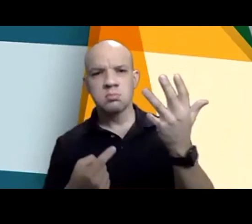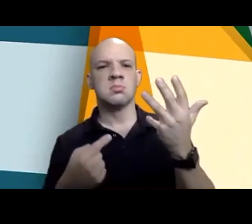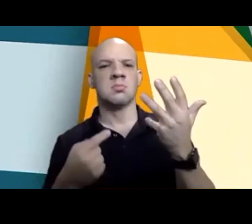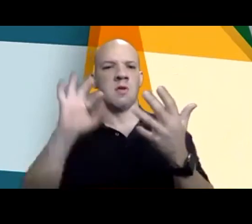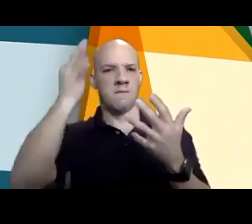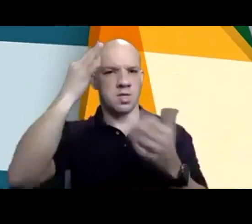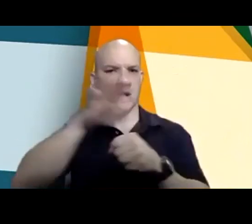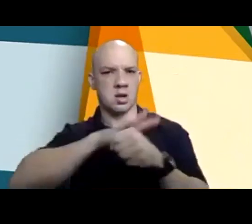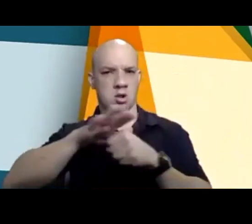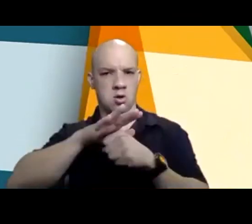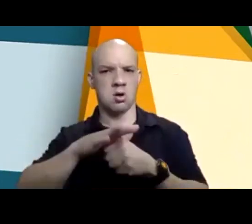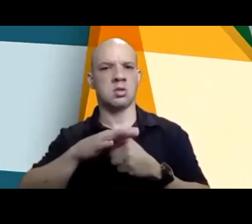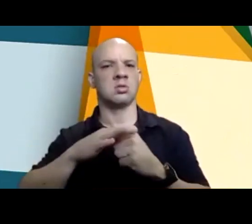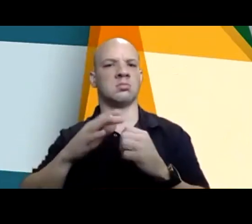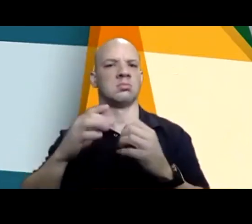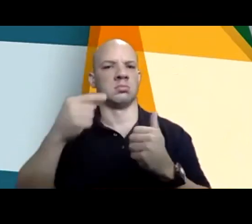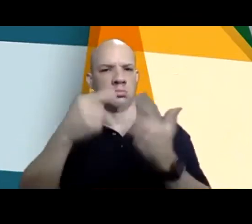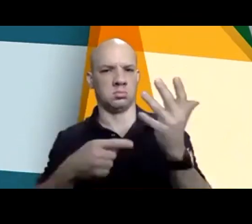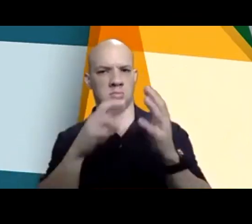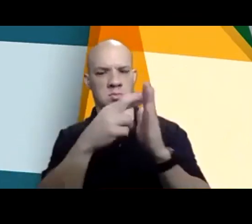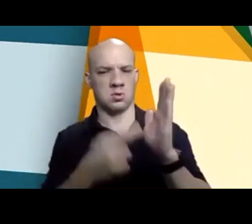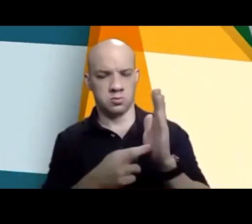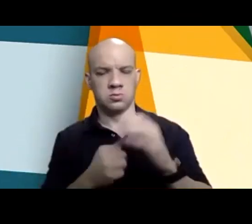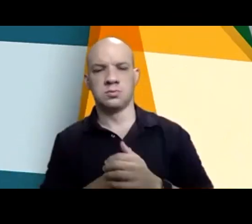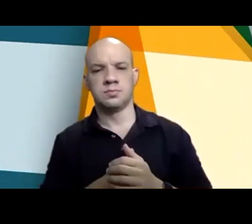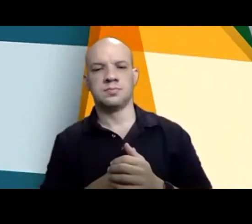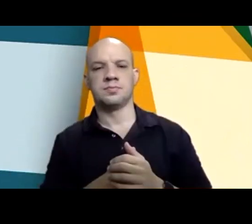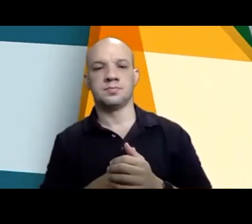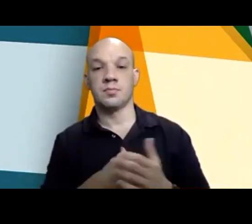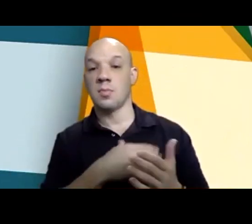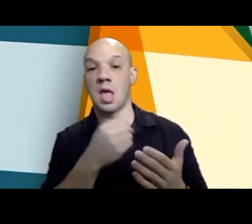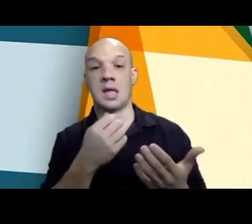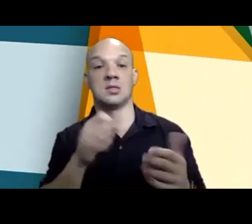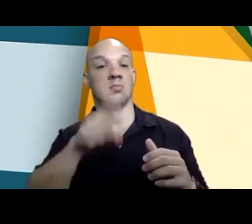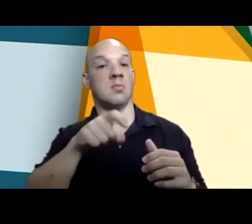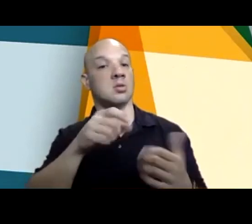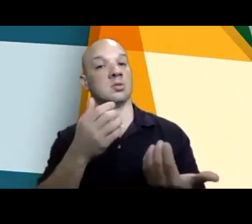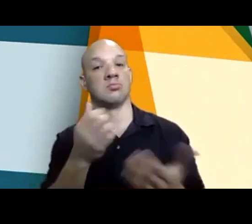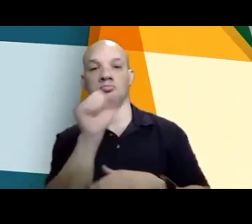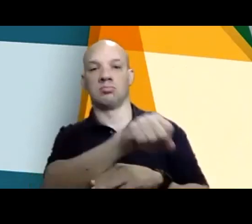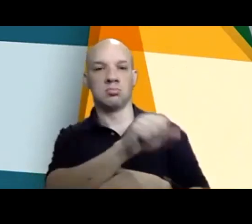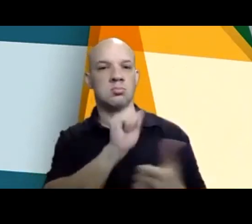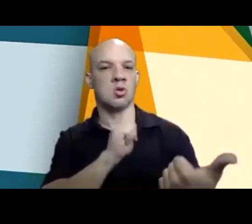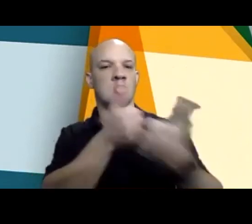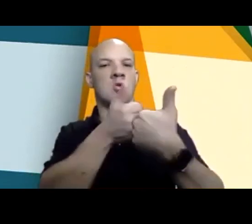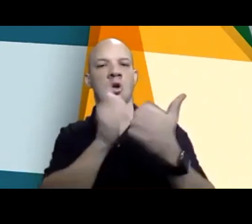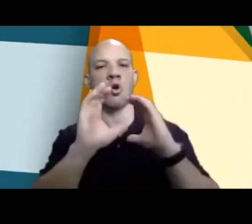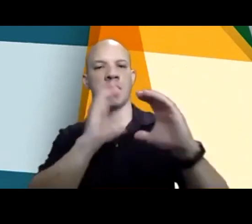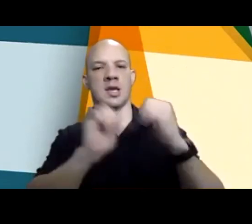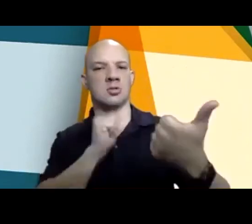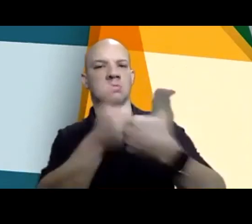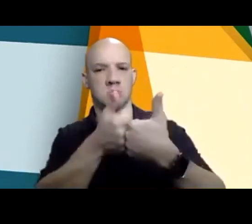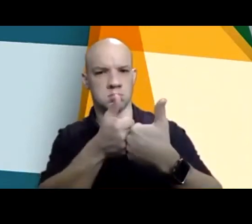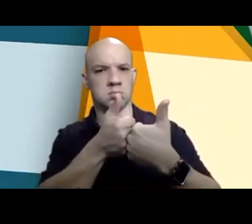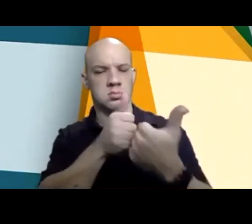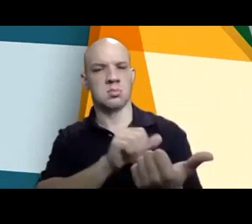And proposers' strategy to overcome communication barriers, oral or written, with local subrecipients